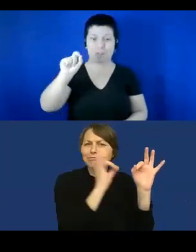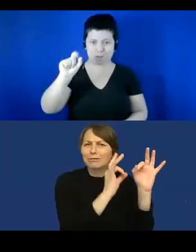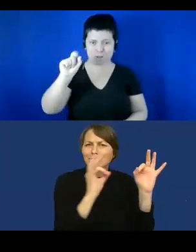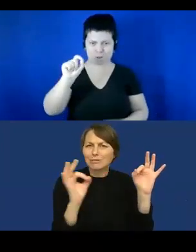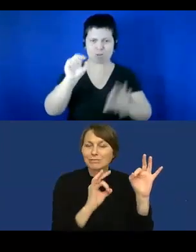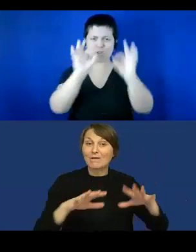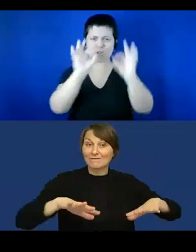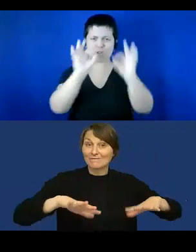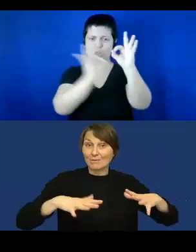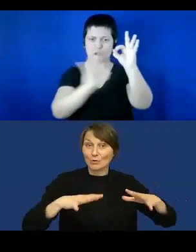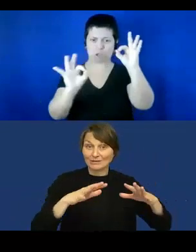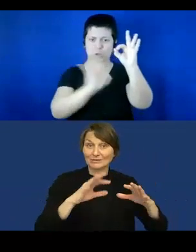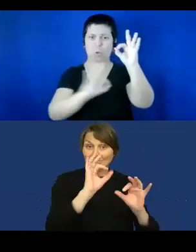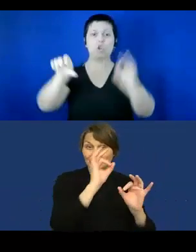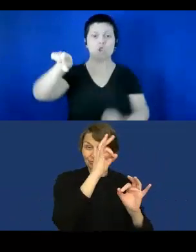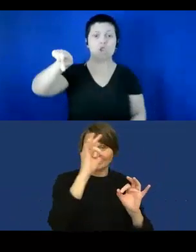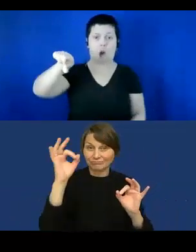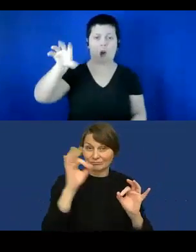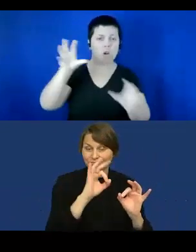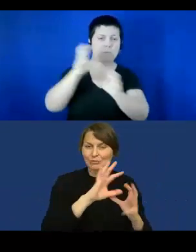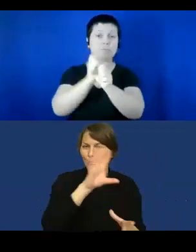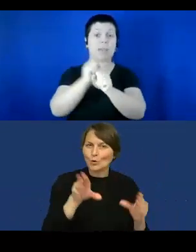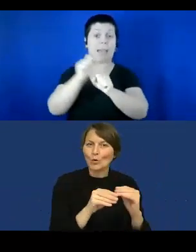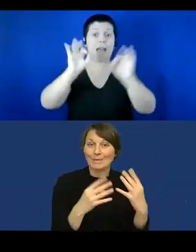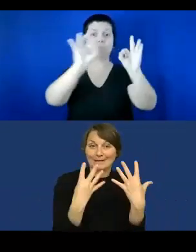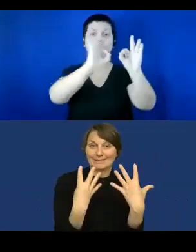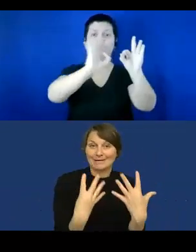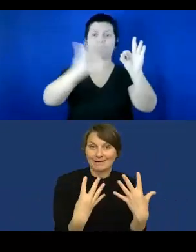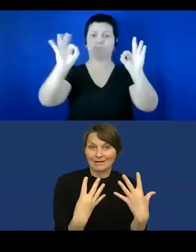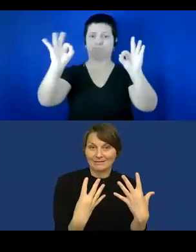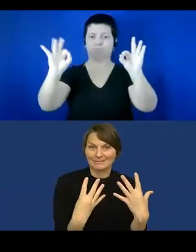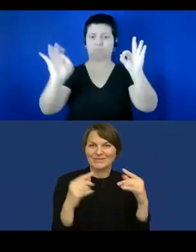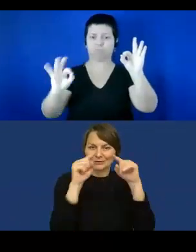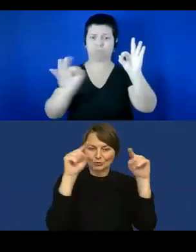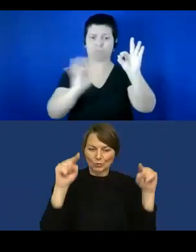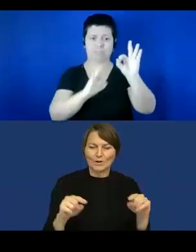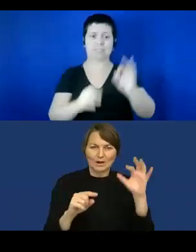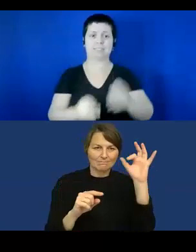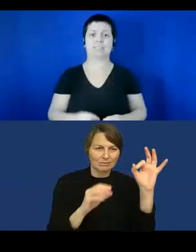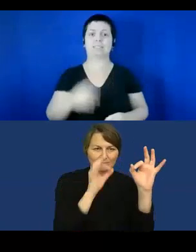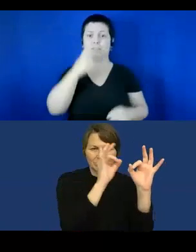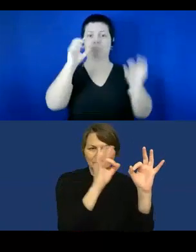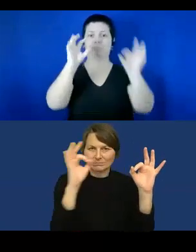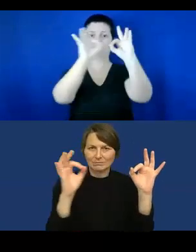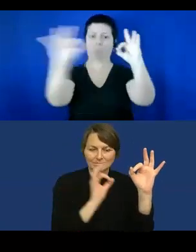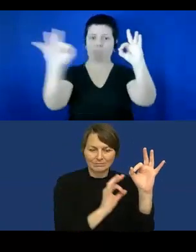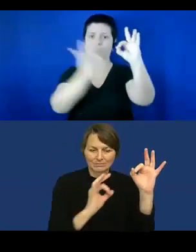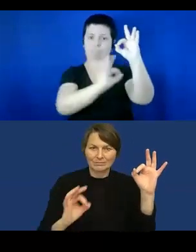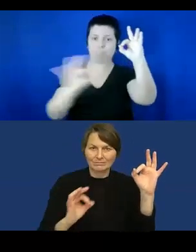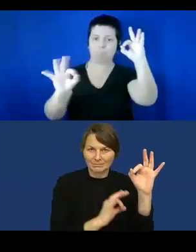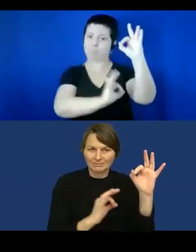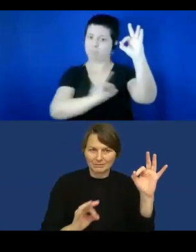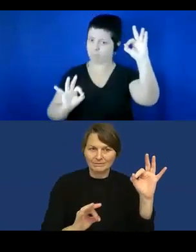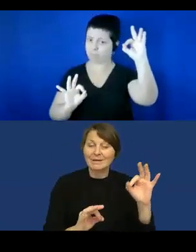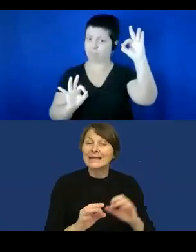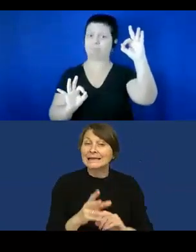are 9 dots in a square pattern. And in red, I